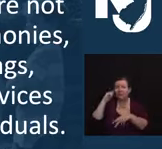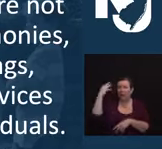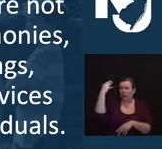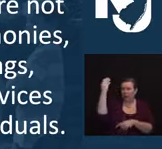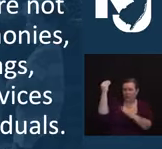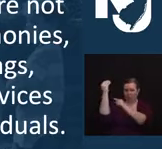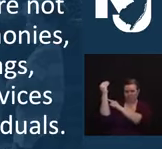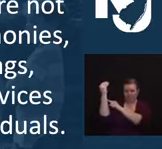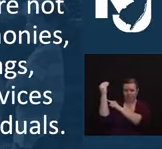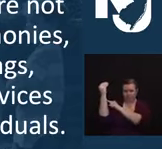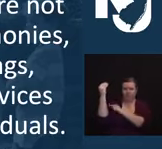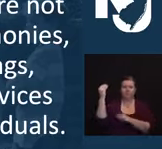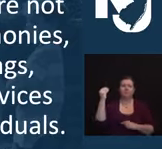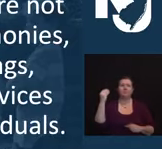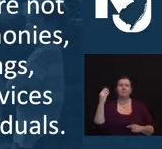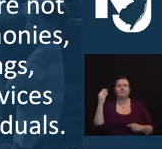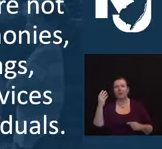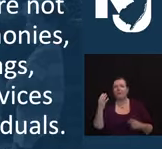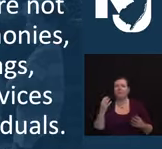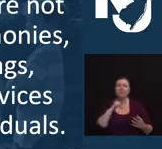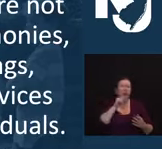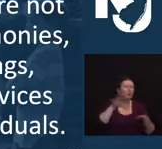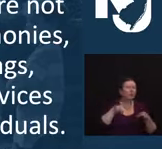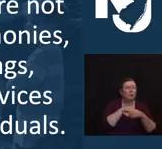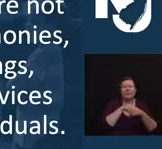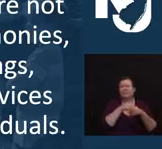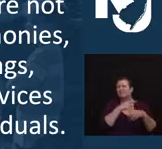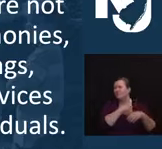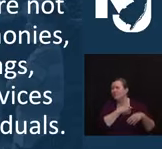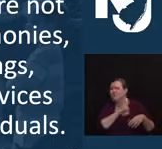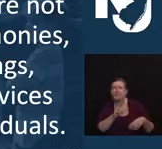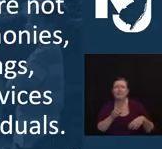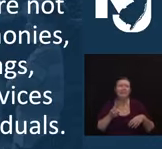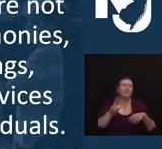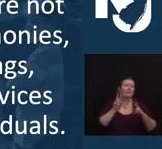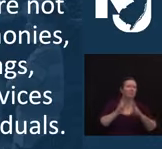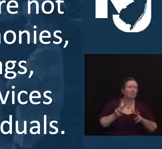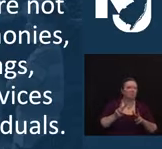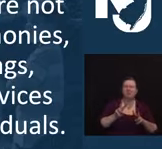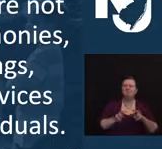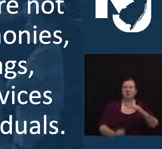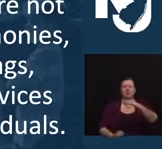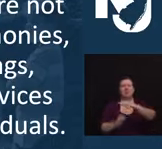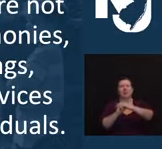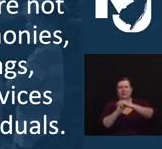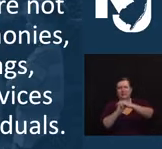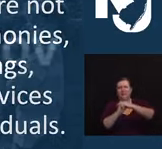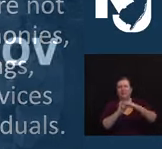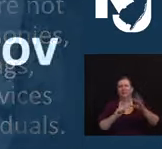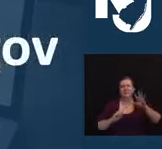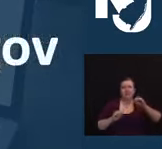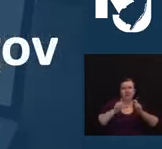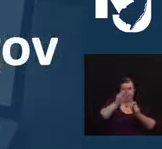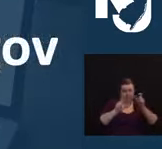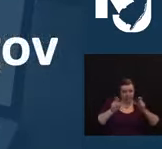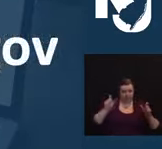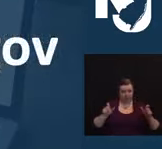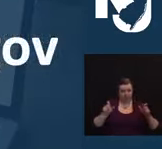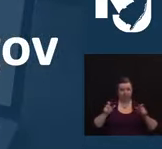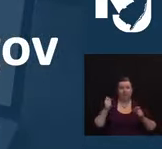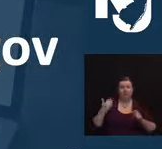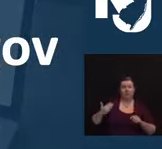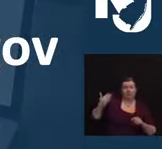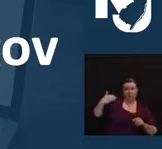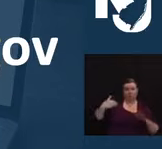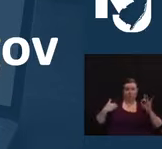memorial services will be capped at 50 individuals, up from 25. We feel confident in these